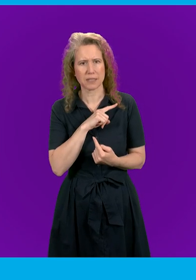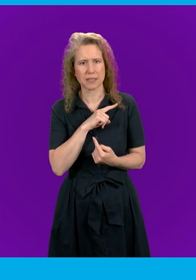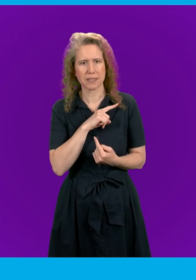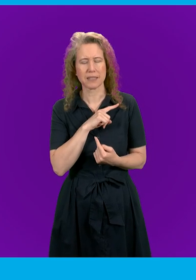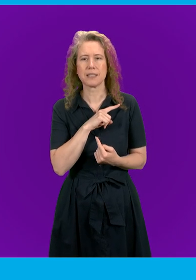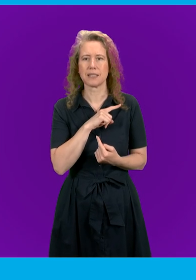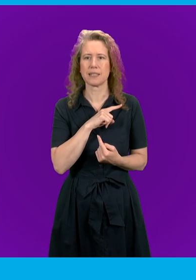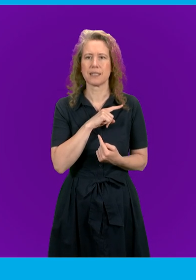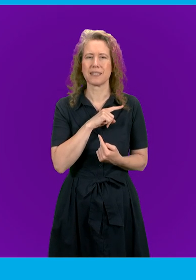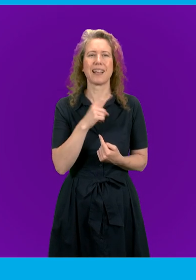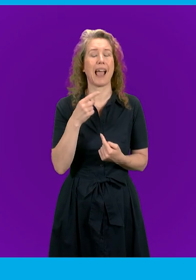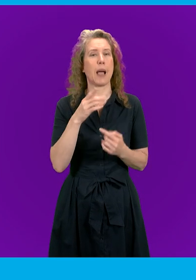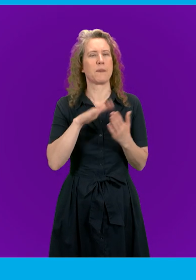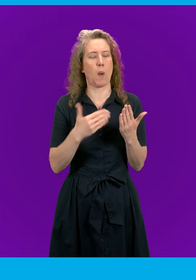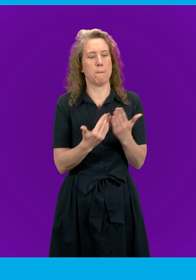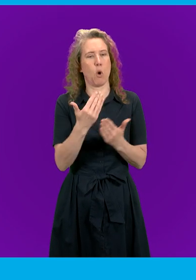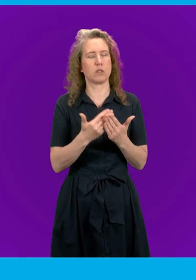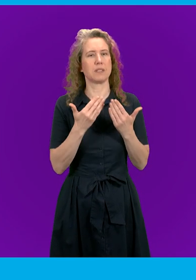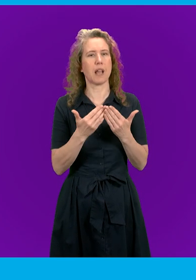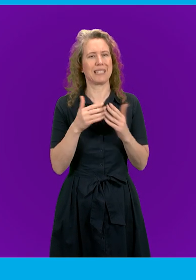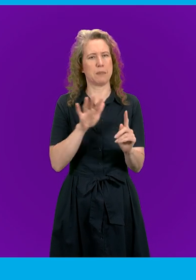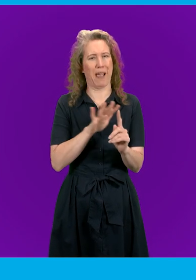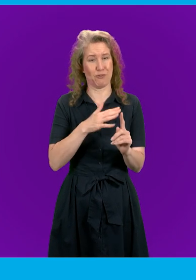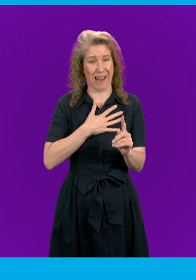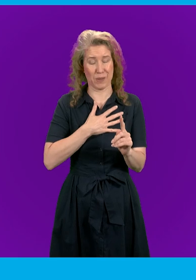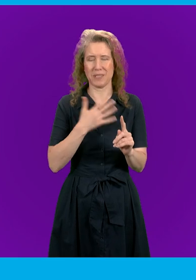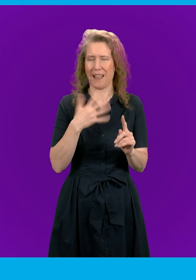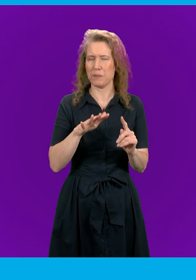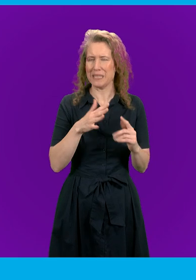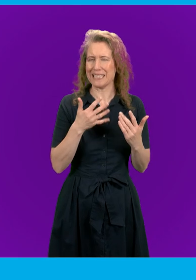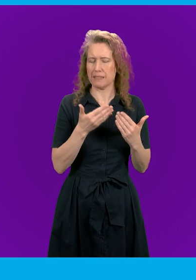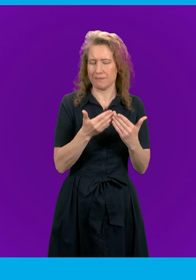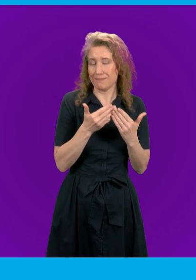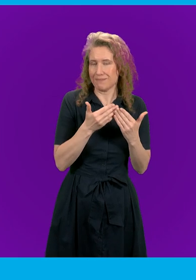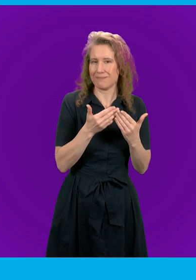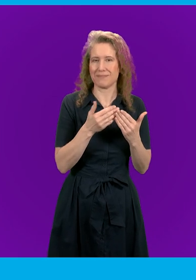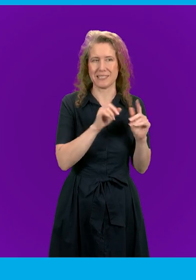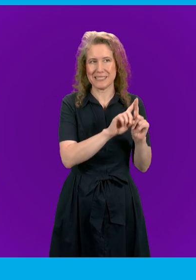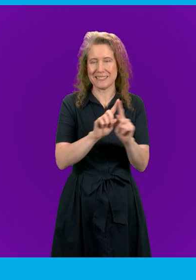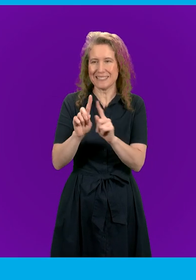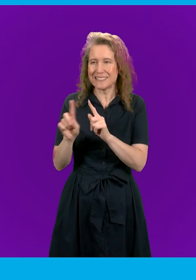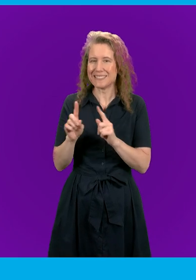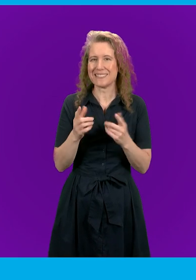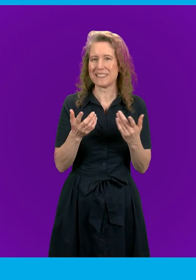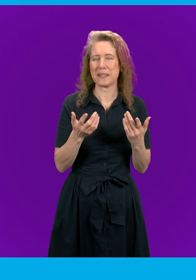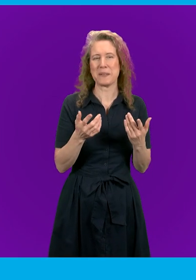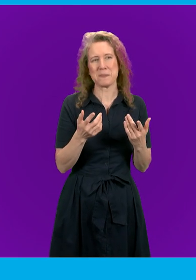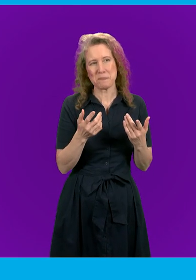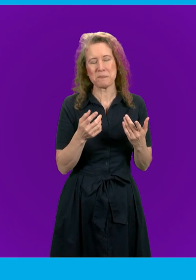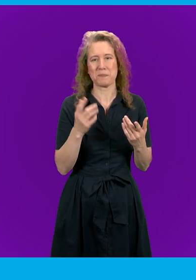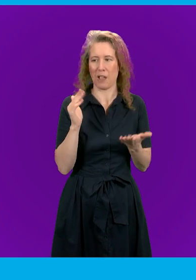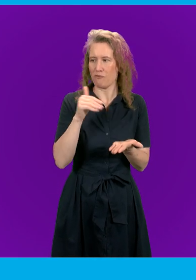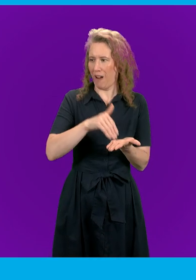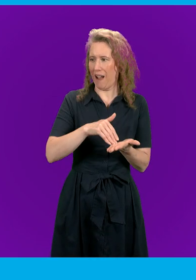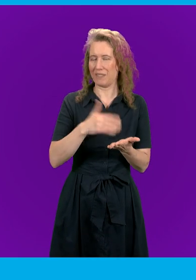whenever you look at, I'm from a modern studies background, so I have studied, you know, I studied all of those things that, you know, came into a school with